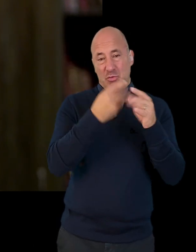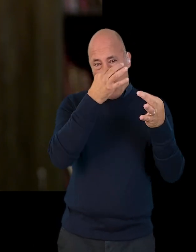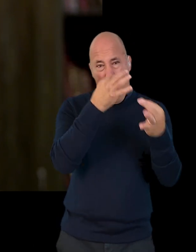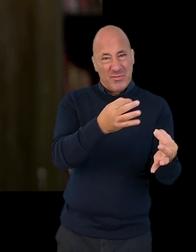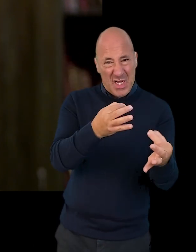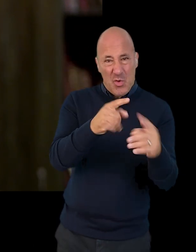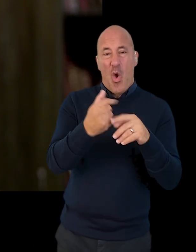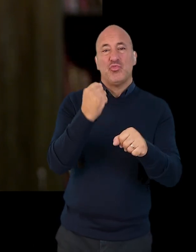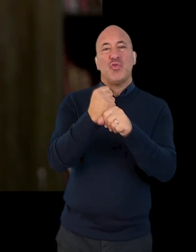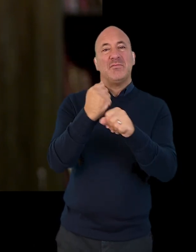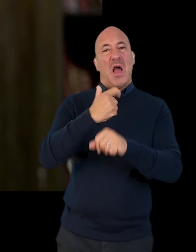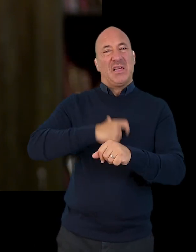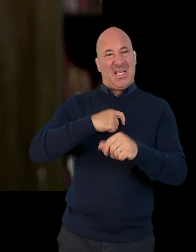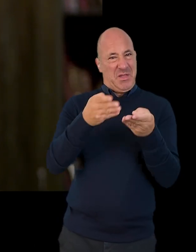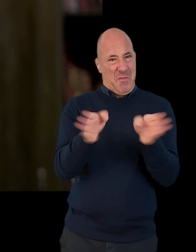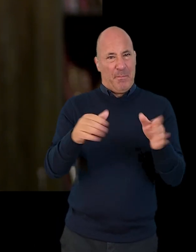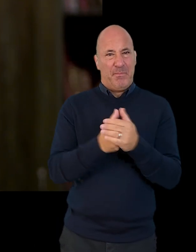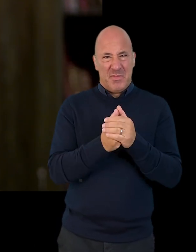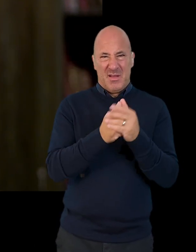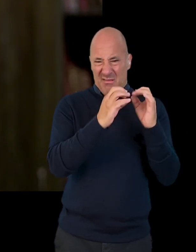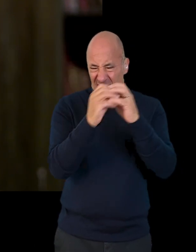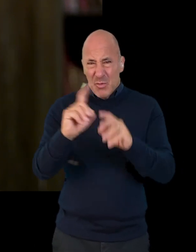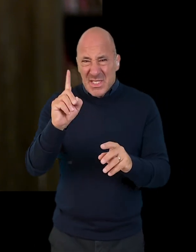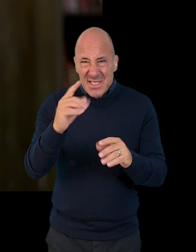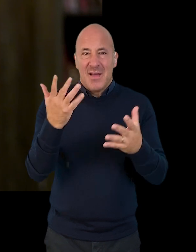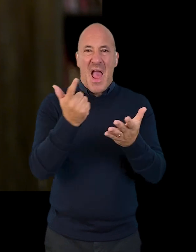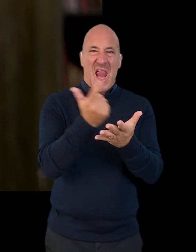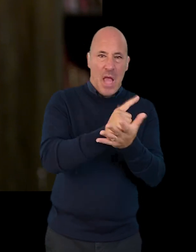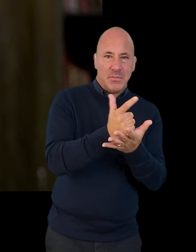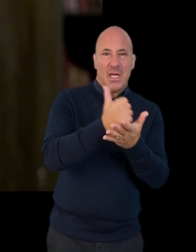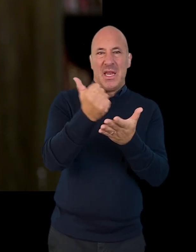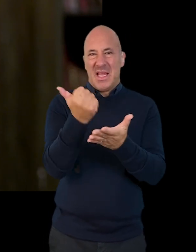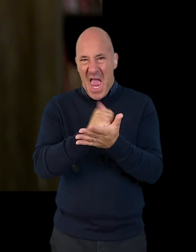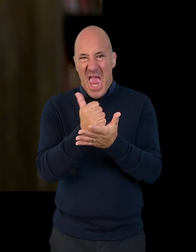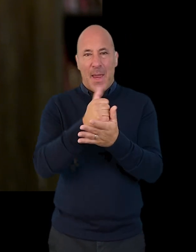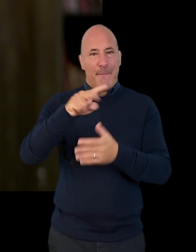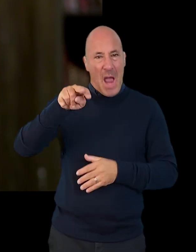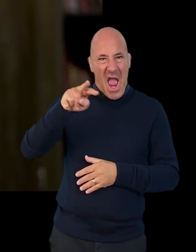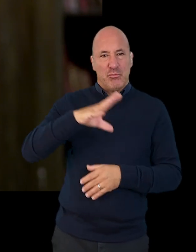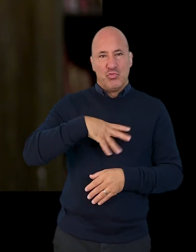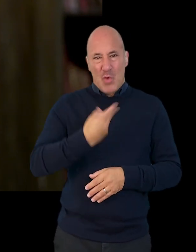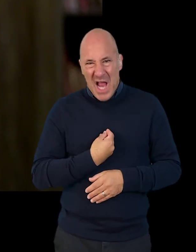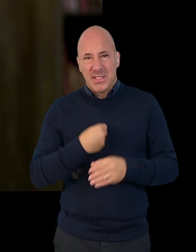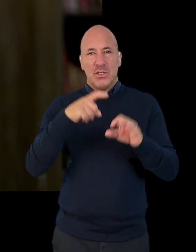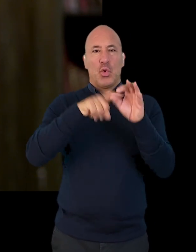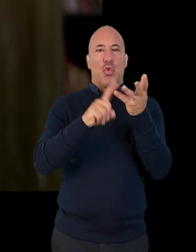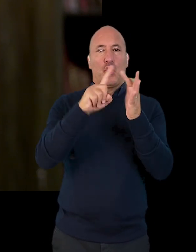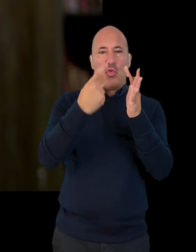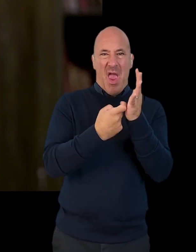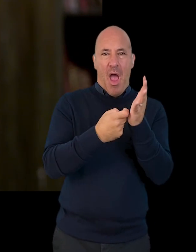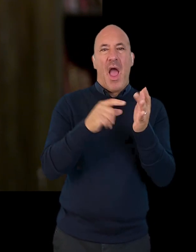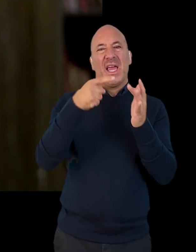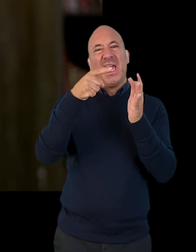sexual orientation or gender identity. And those letters stand for lesbian, gay, bi, trans,